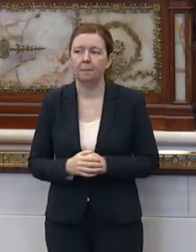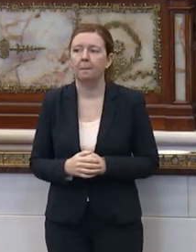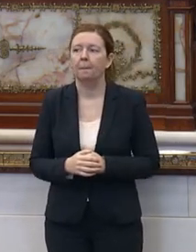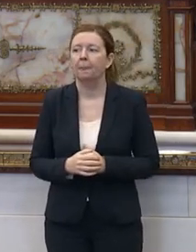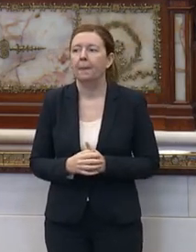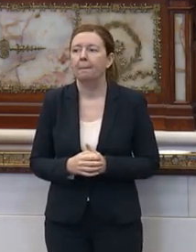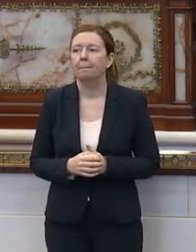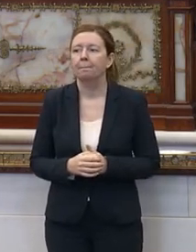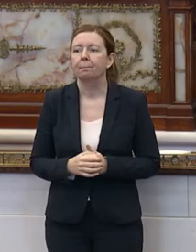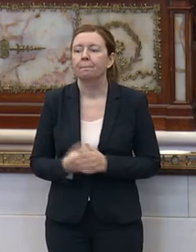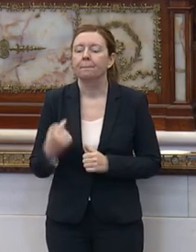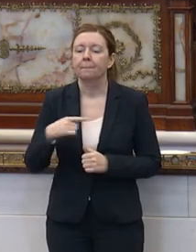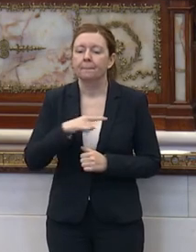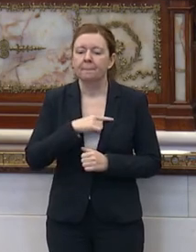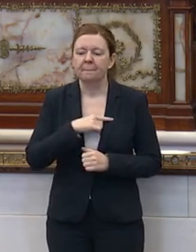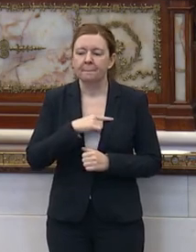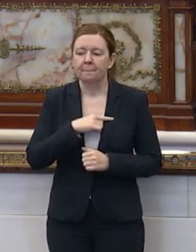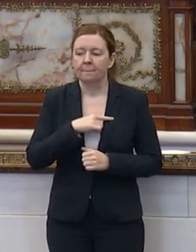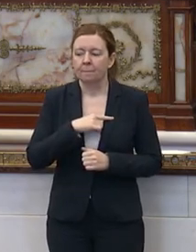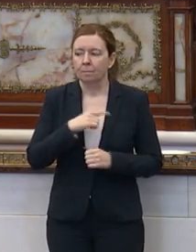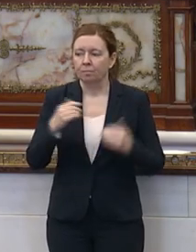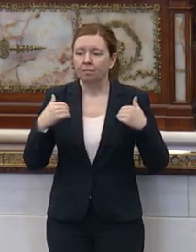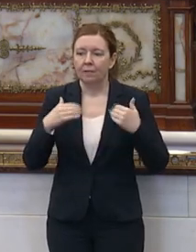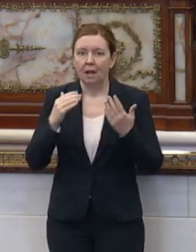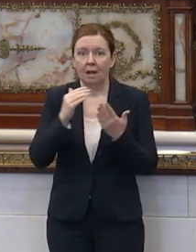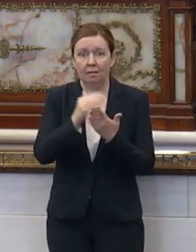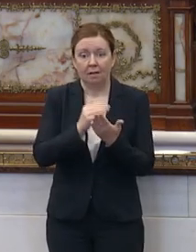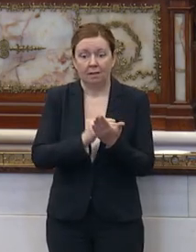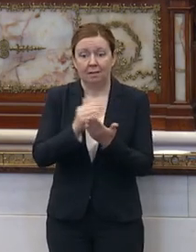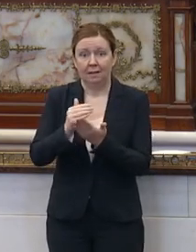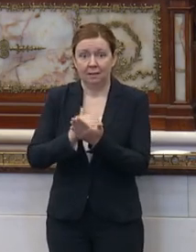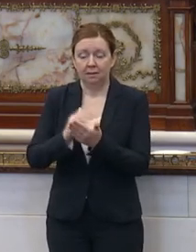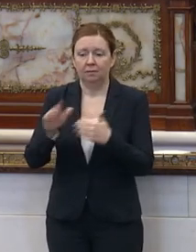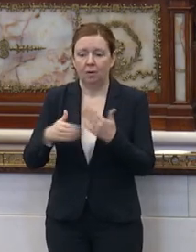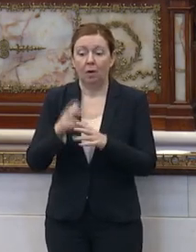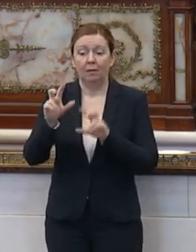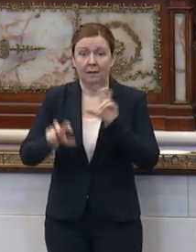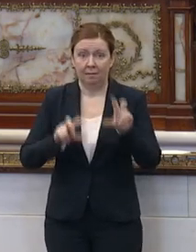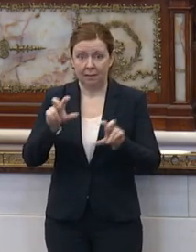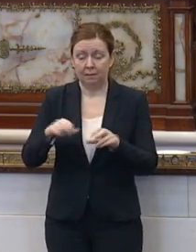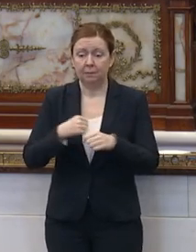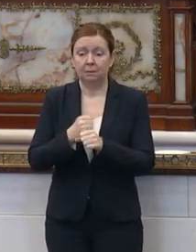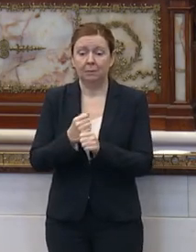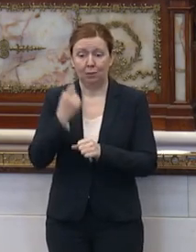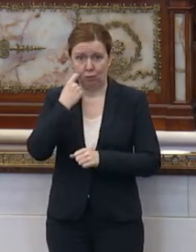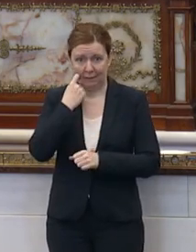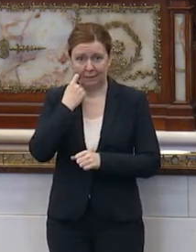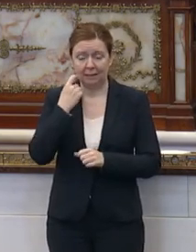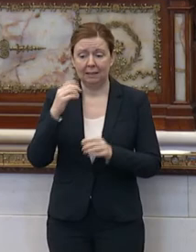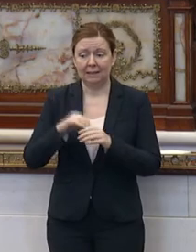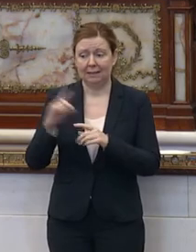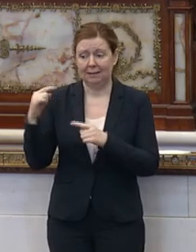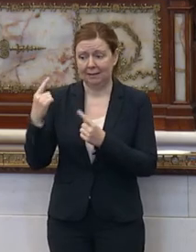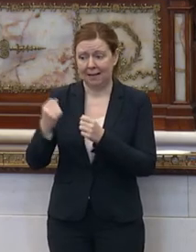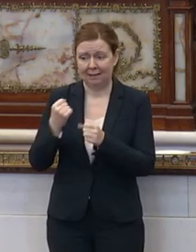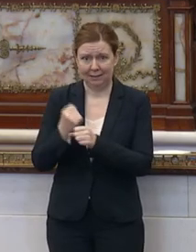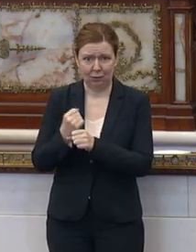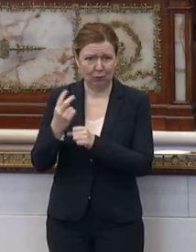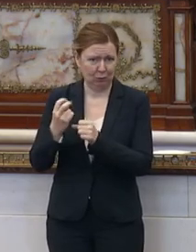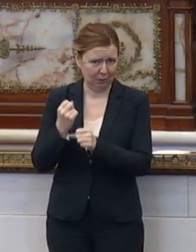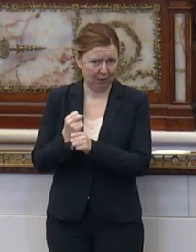that we have a listing of all of the investments made recently in the last year or